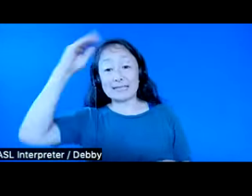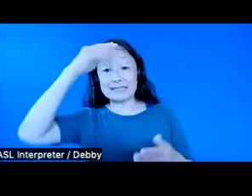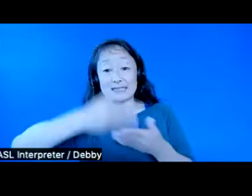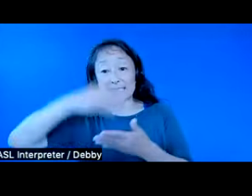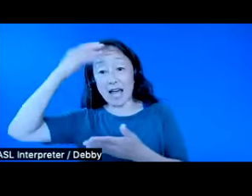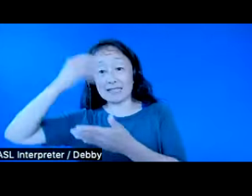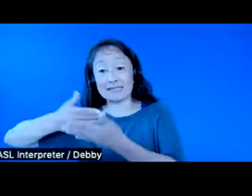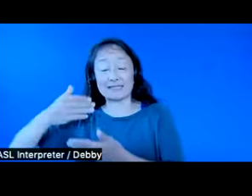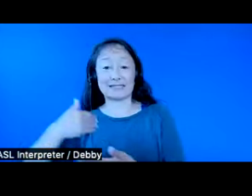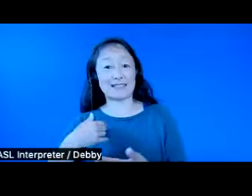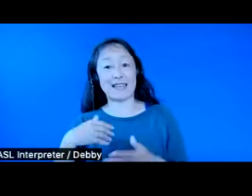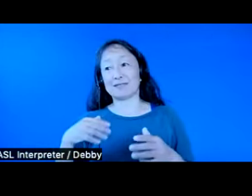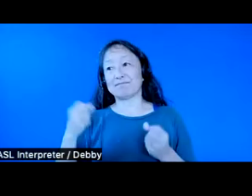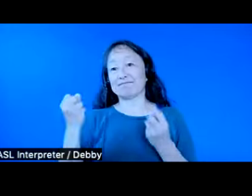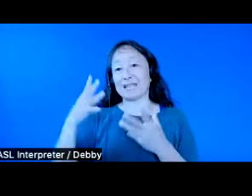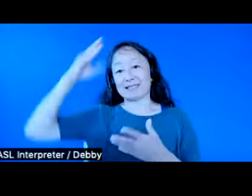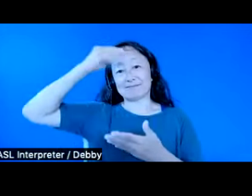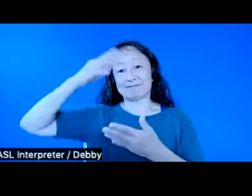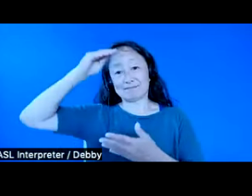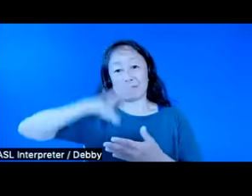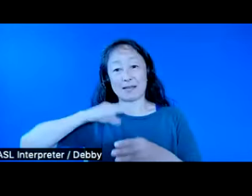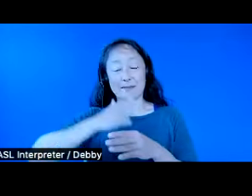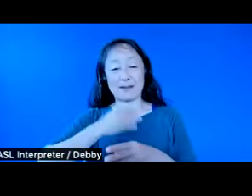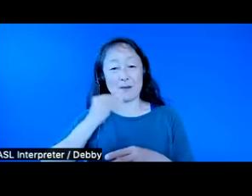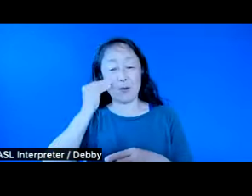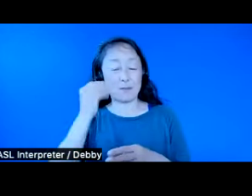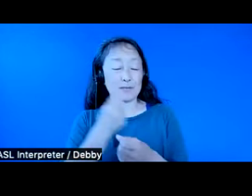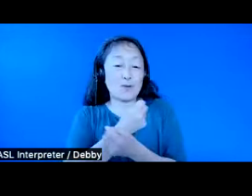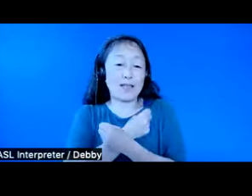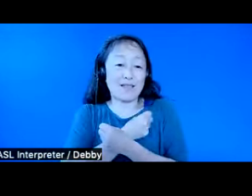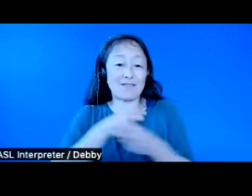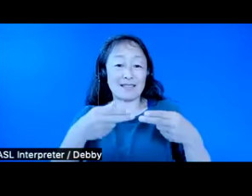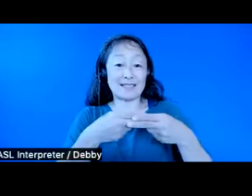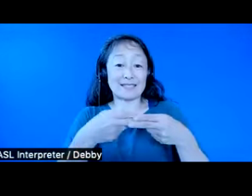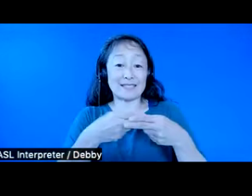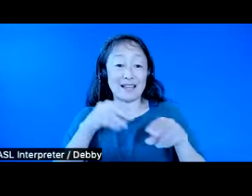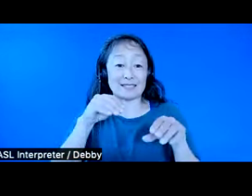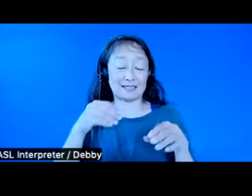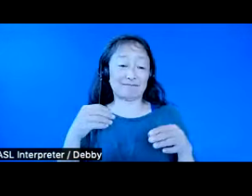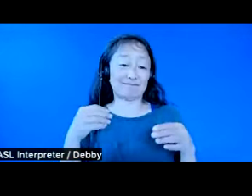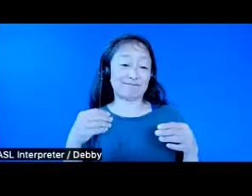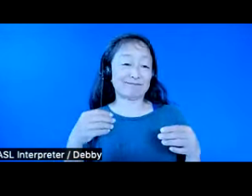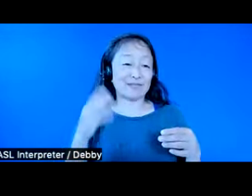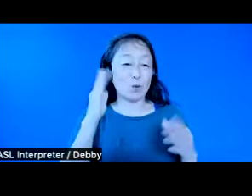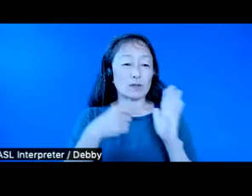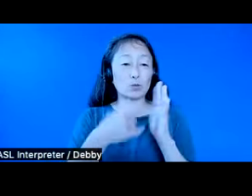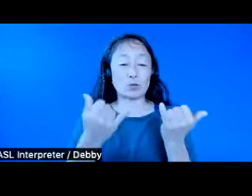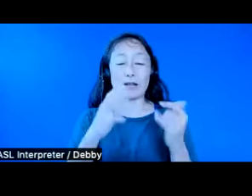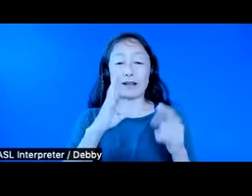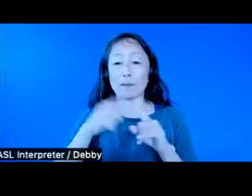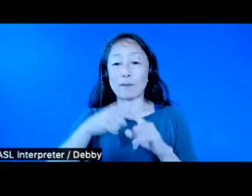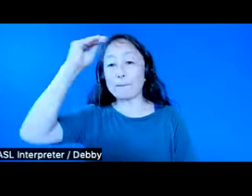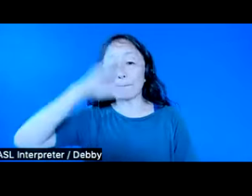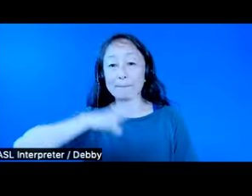in my house. So I also love the slides that are going to be included in our conversation today to talk about men and boys